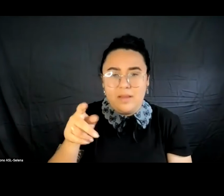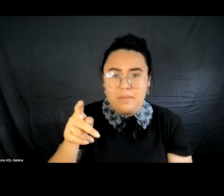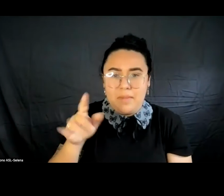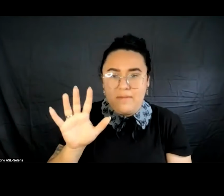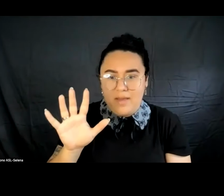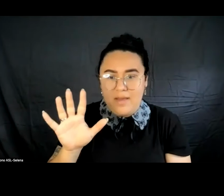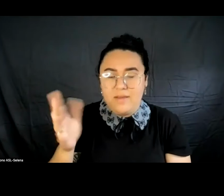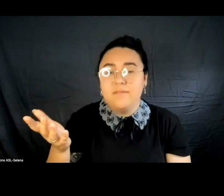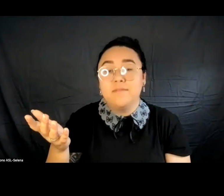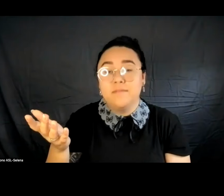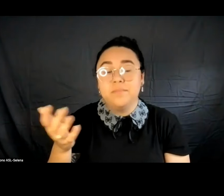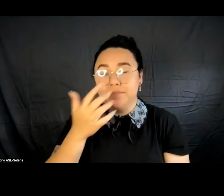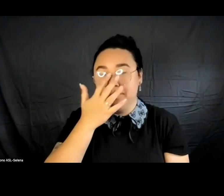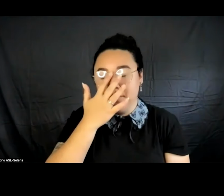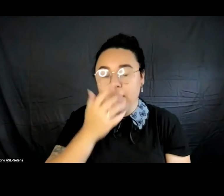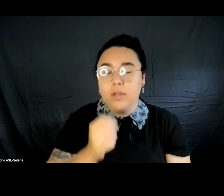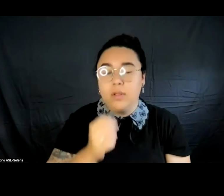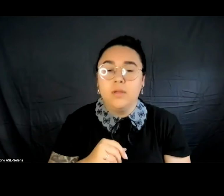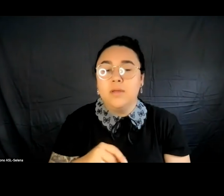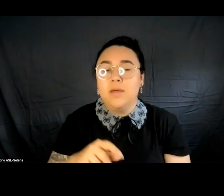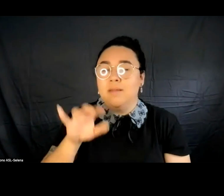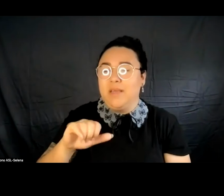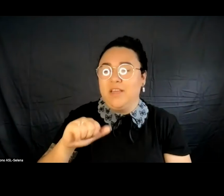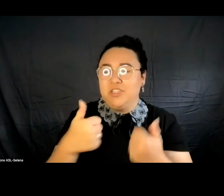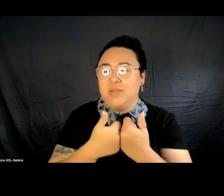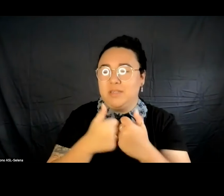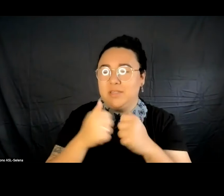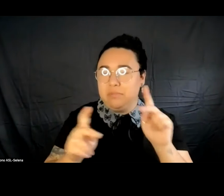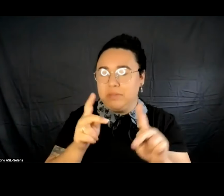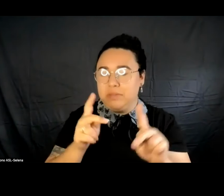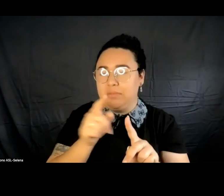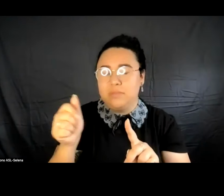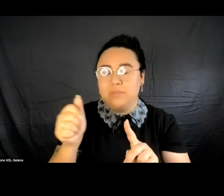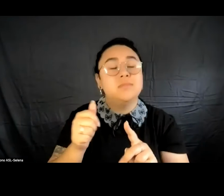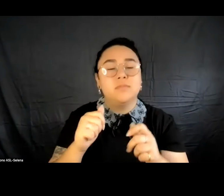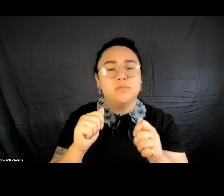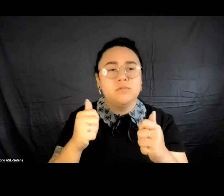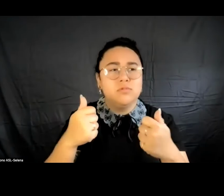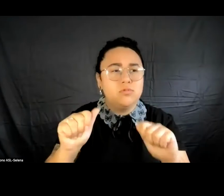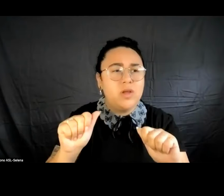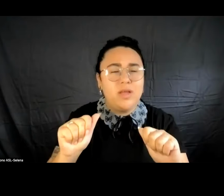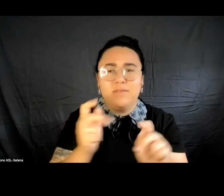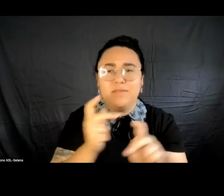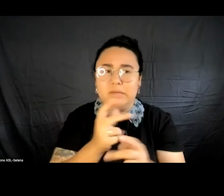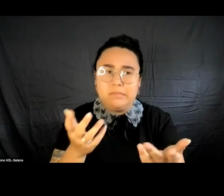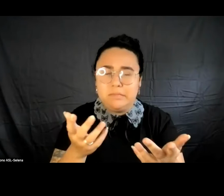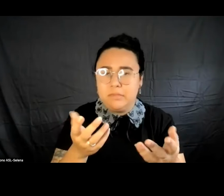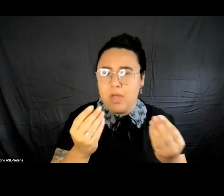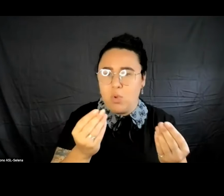And so that is, I think, one of the challenges for folks that are trying to figure out, you know, how do I make things